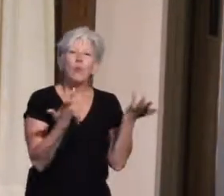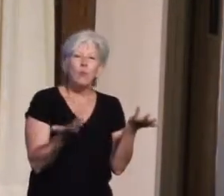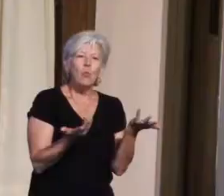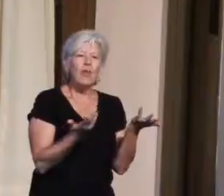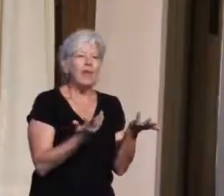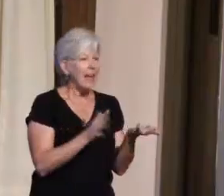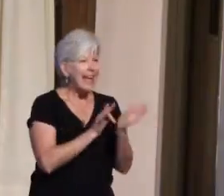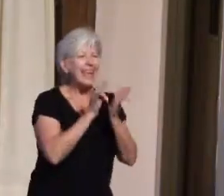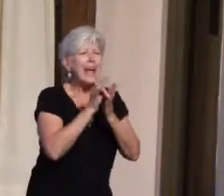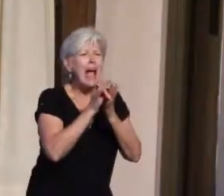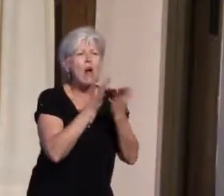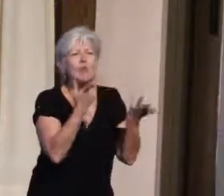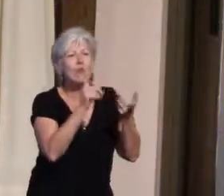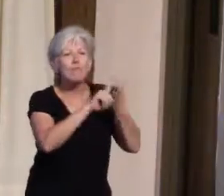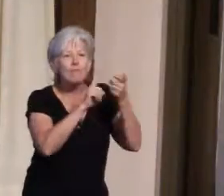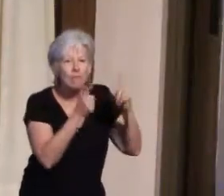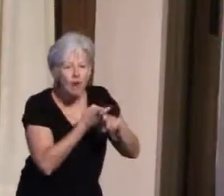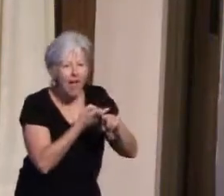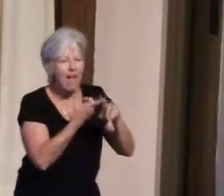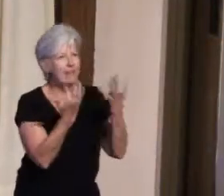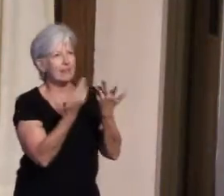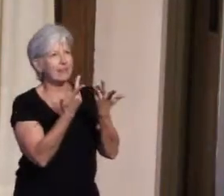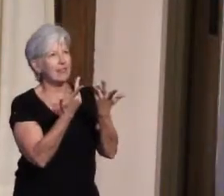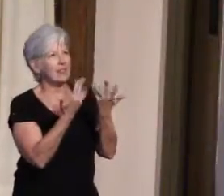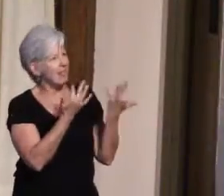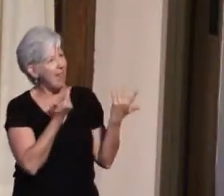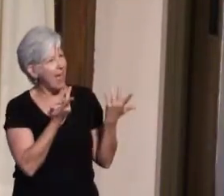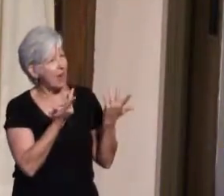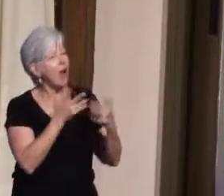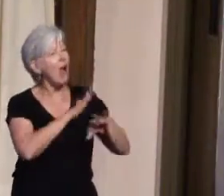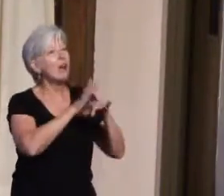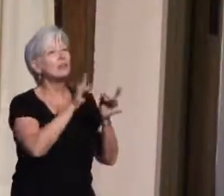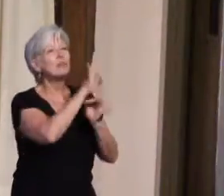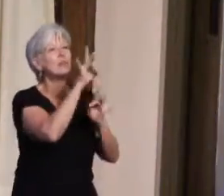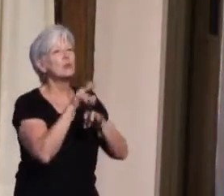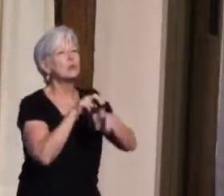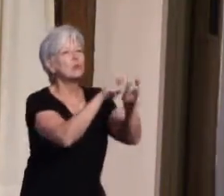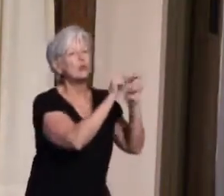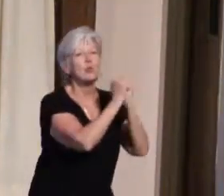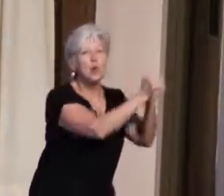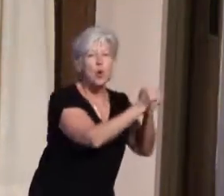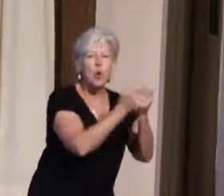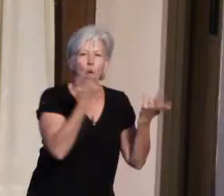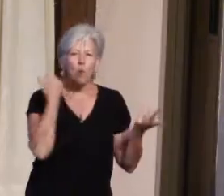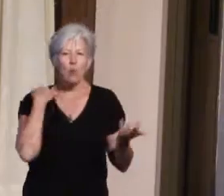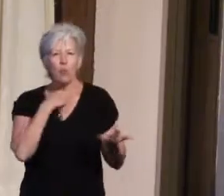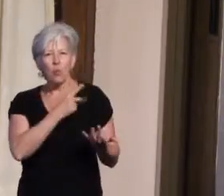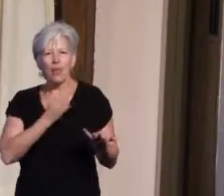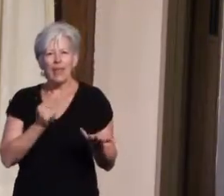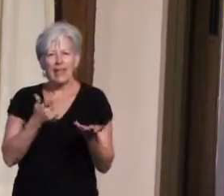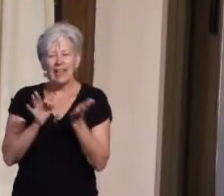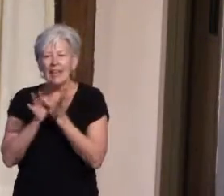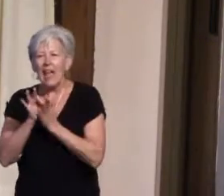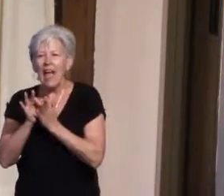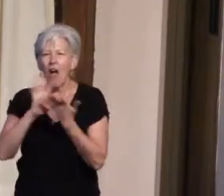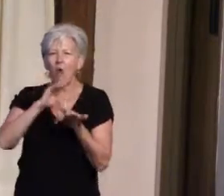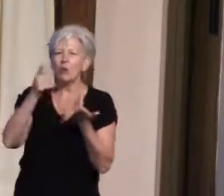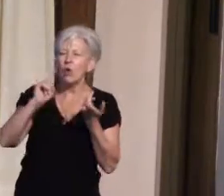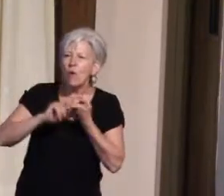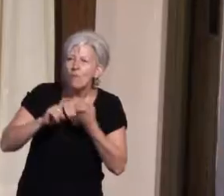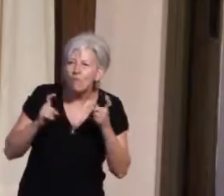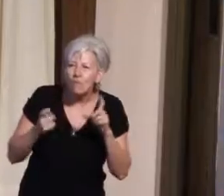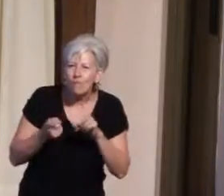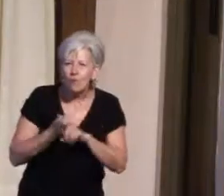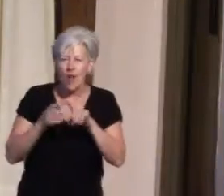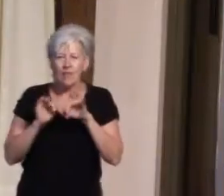count co-travelers who walk with us through the valley of the shadow of death, through the Twilight Brigade training. We celebrate